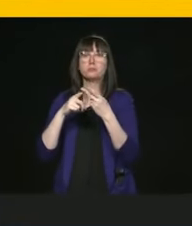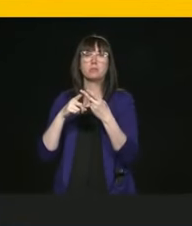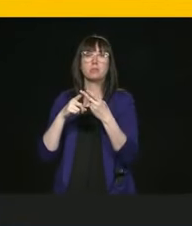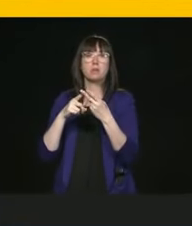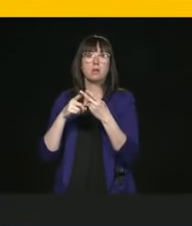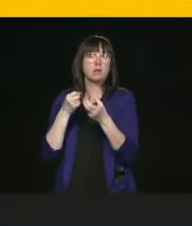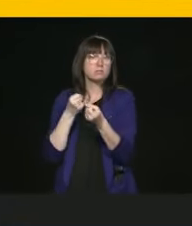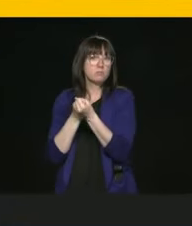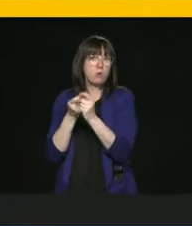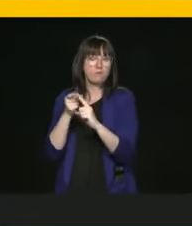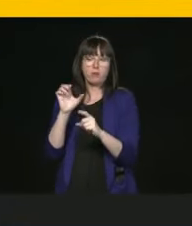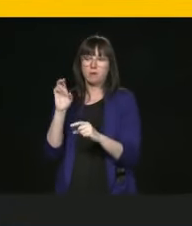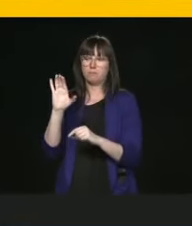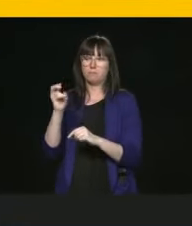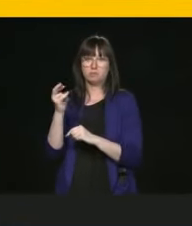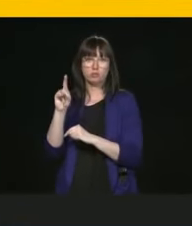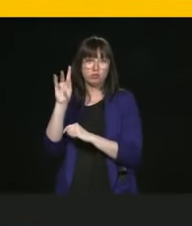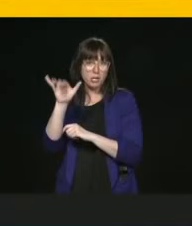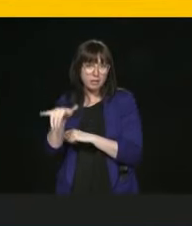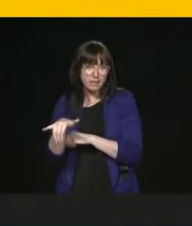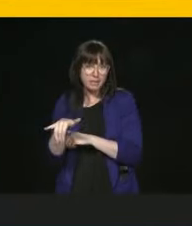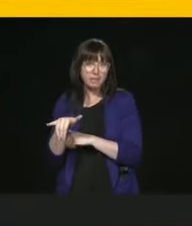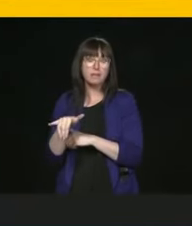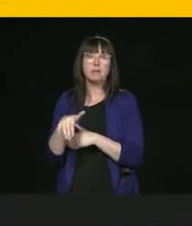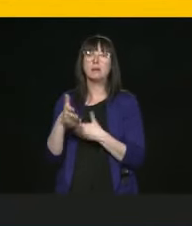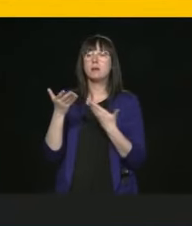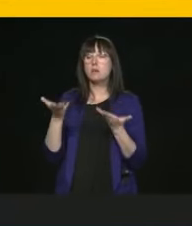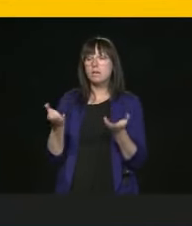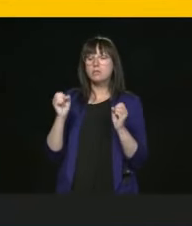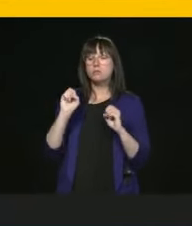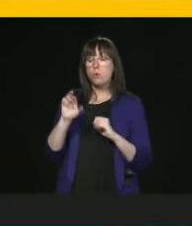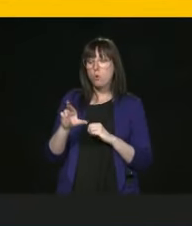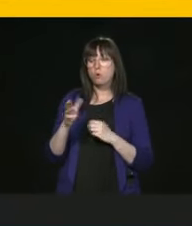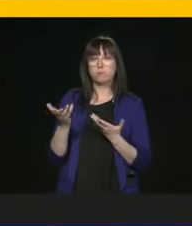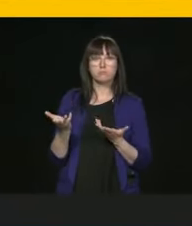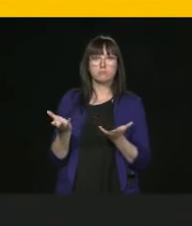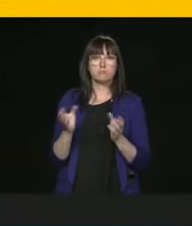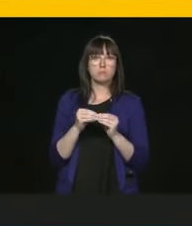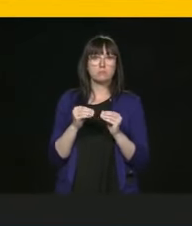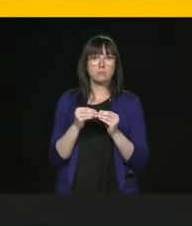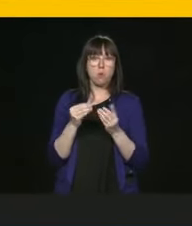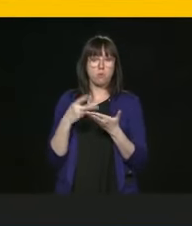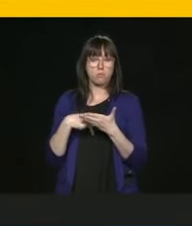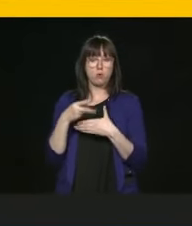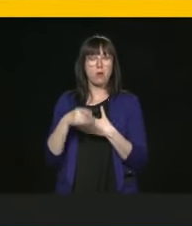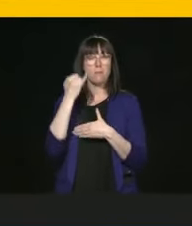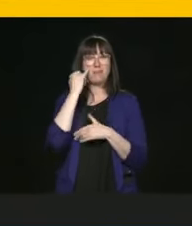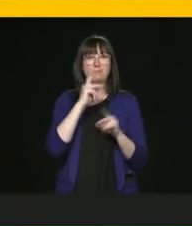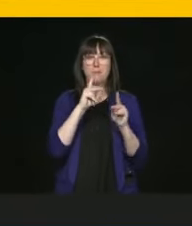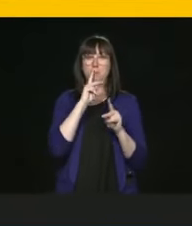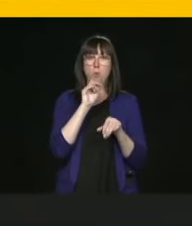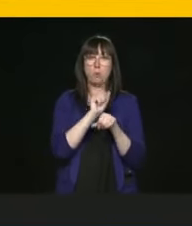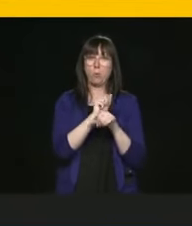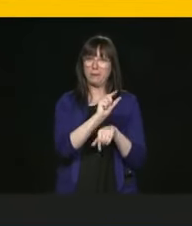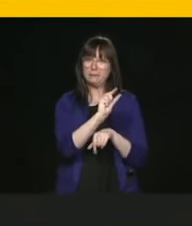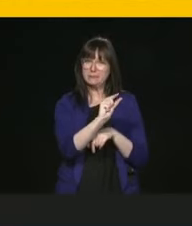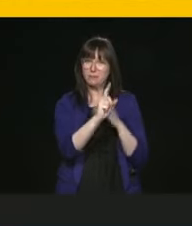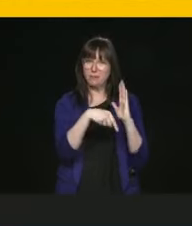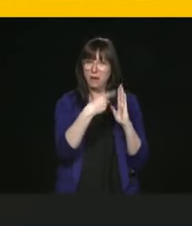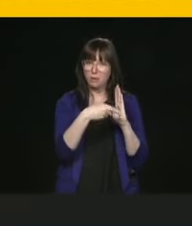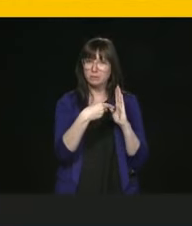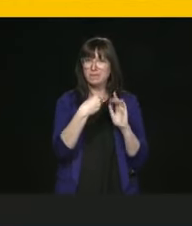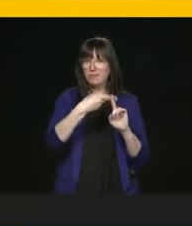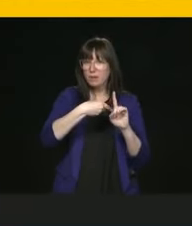and charitable organizations, or extending measures so people who work a very small amount of hours a